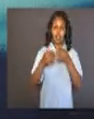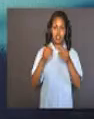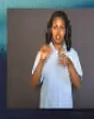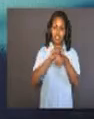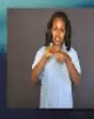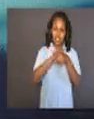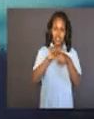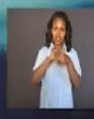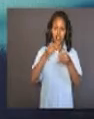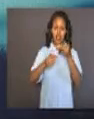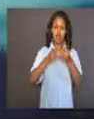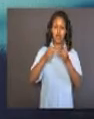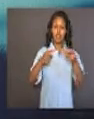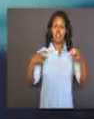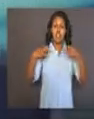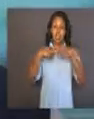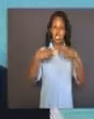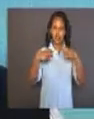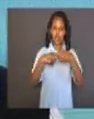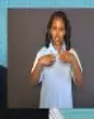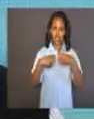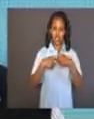exercise about electronics.